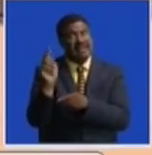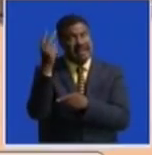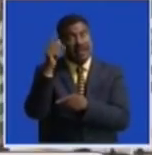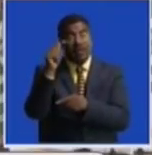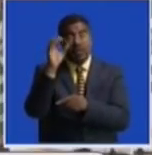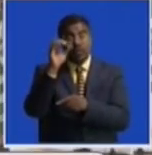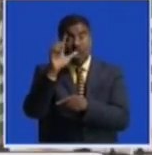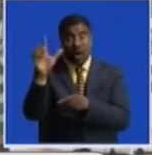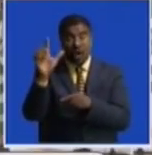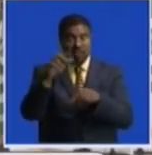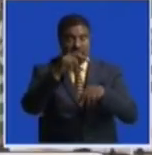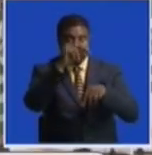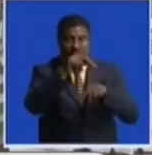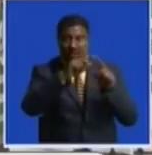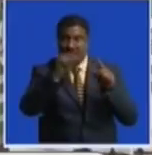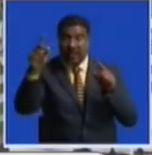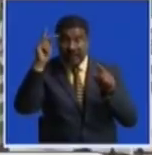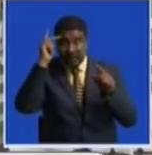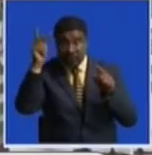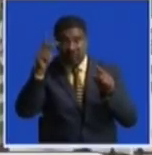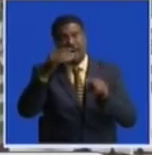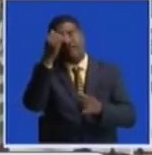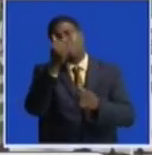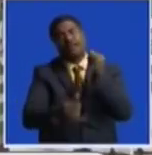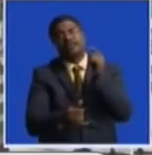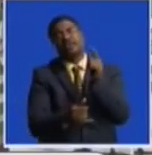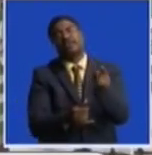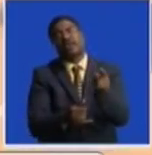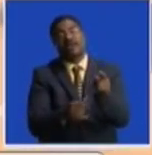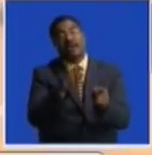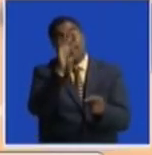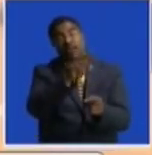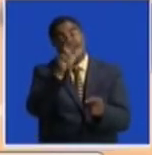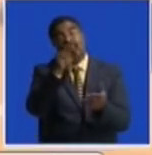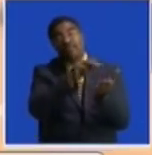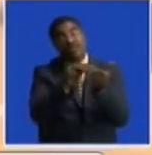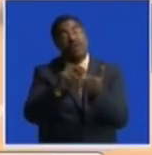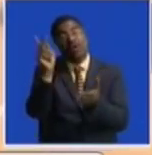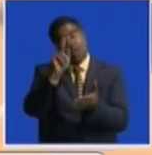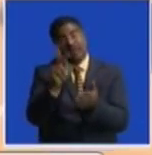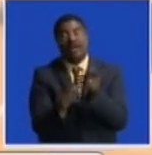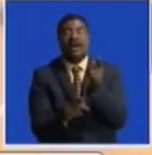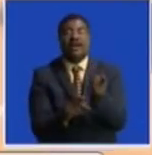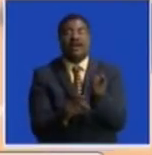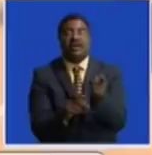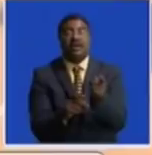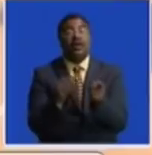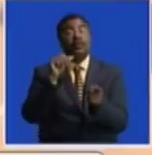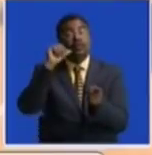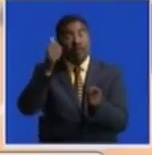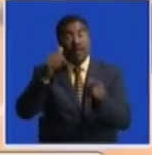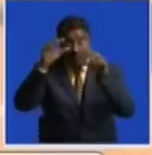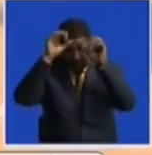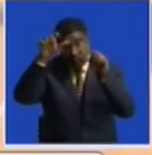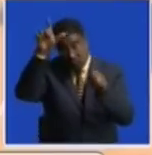and Ndola has just been completed at the cost of 43 million kwacha. President Edgar Lungu is expected to commission